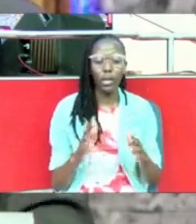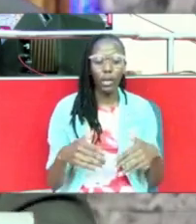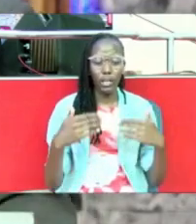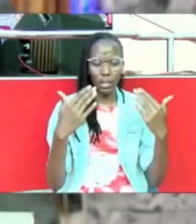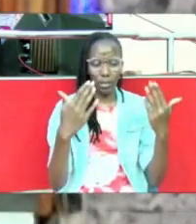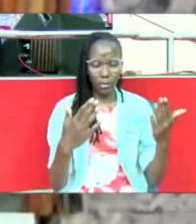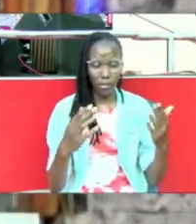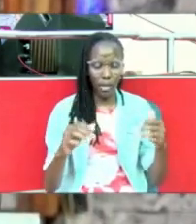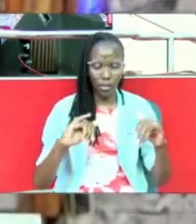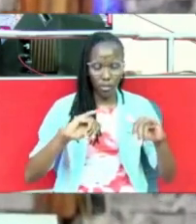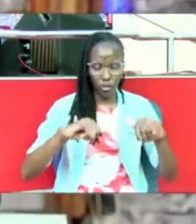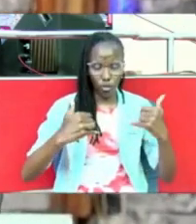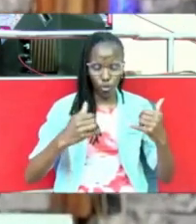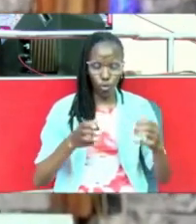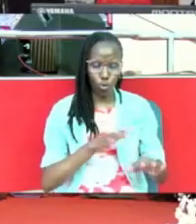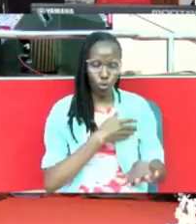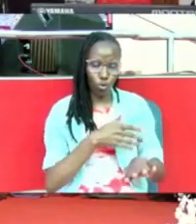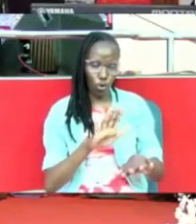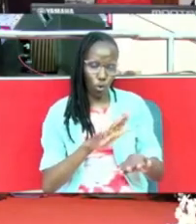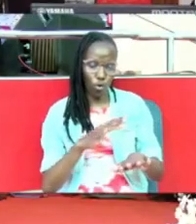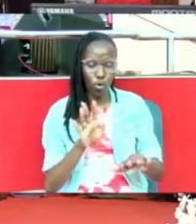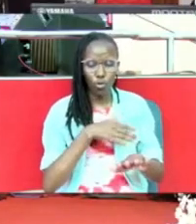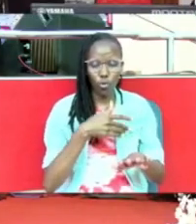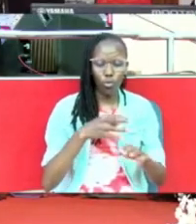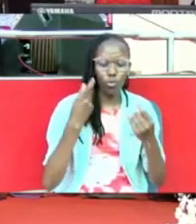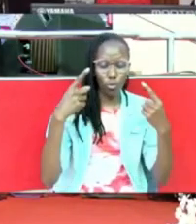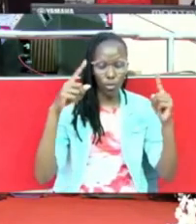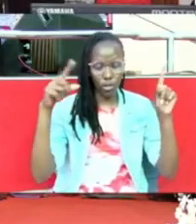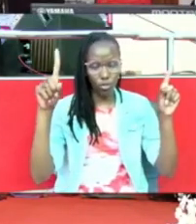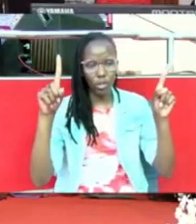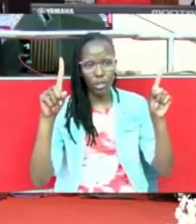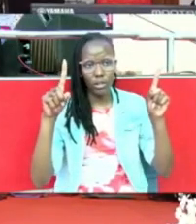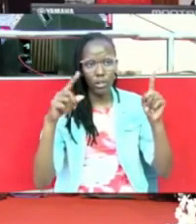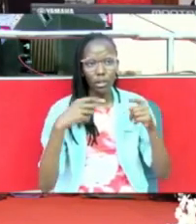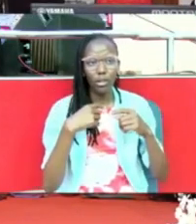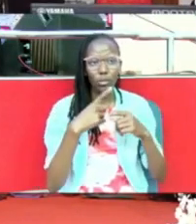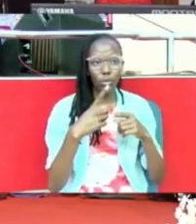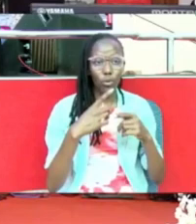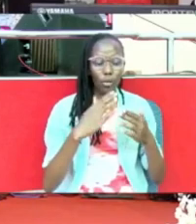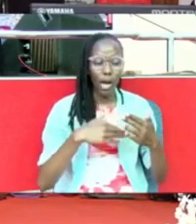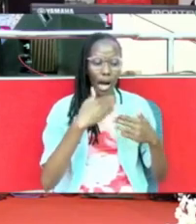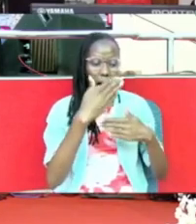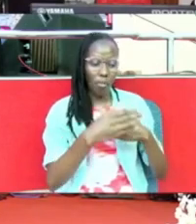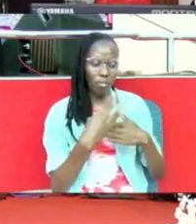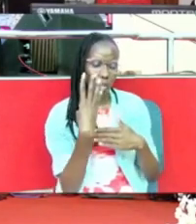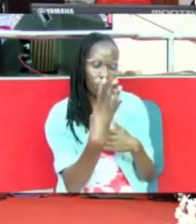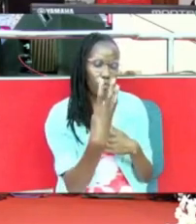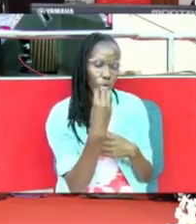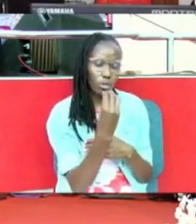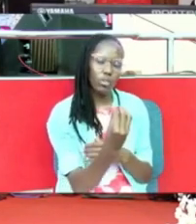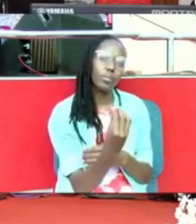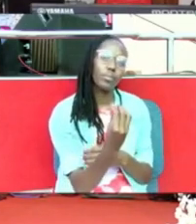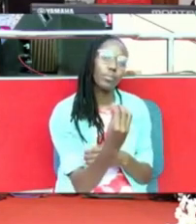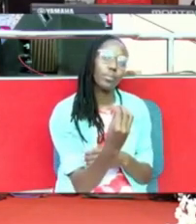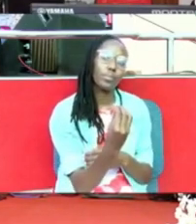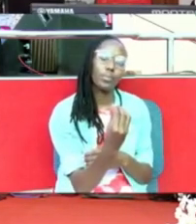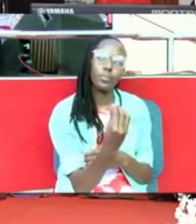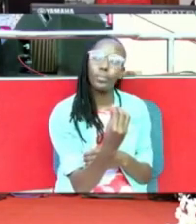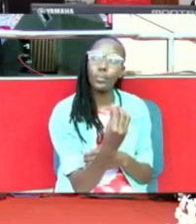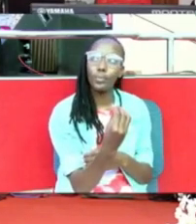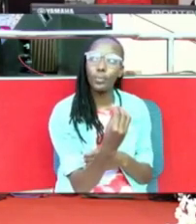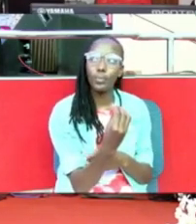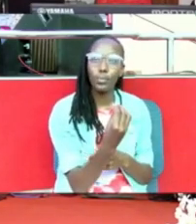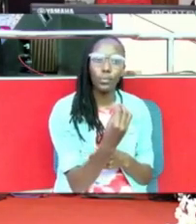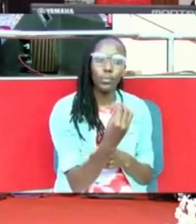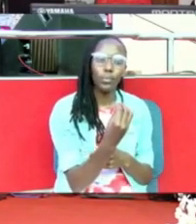of victory. Anatupea nyimbo mpya na nyimbo za ushindi. So in the after 40, baada ya miaka